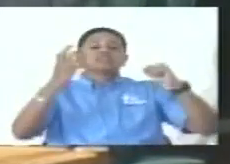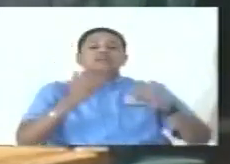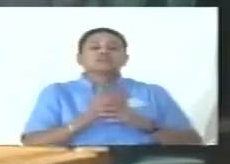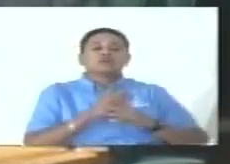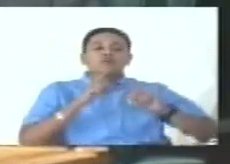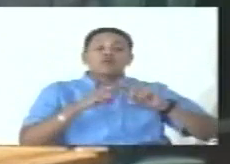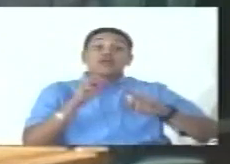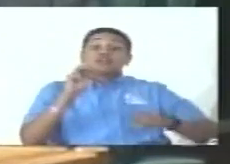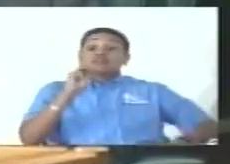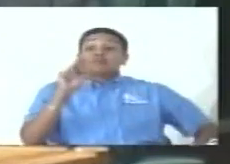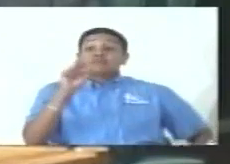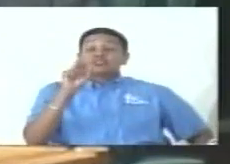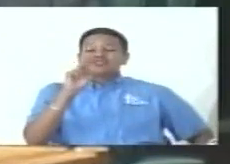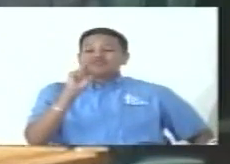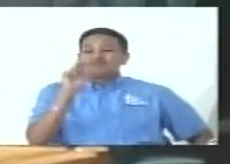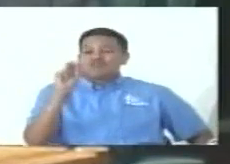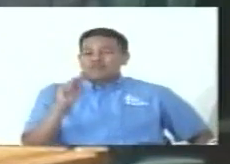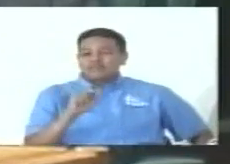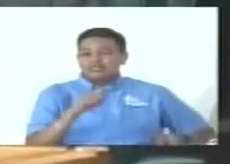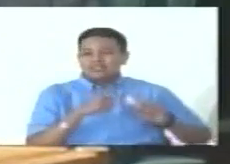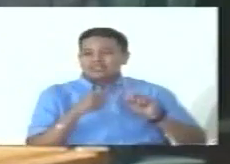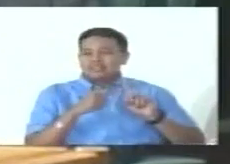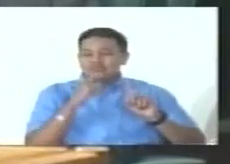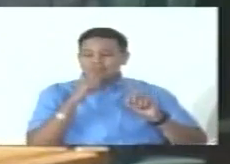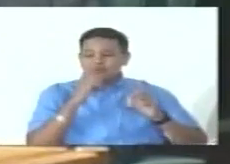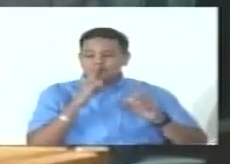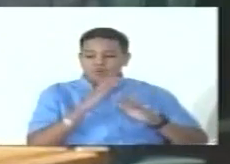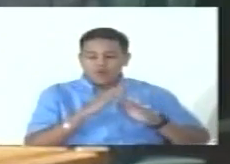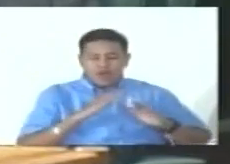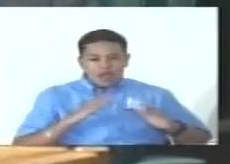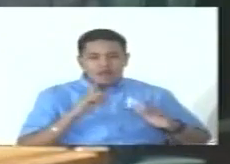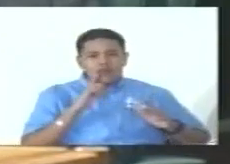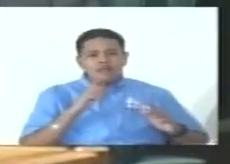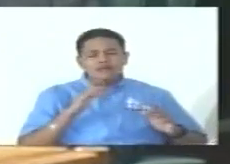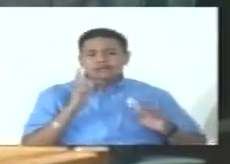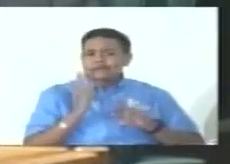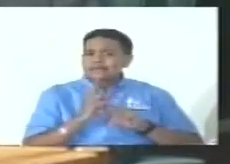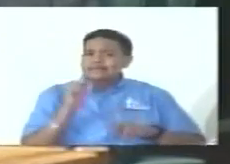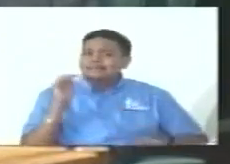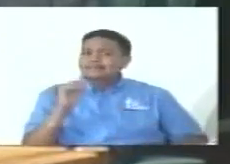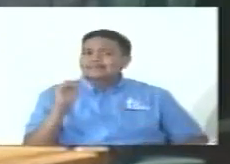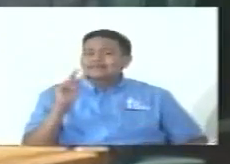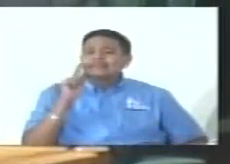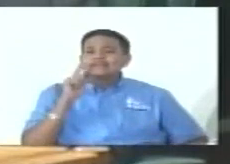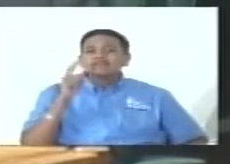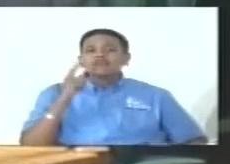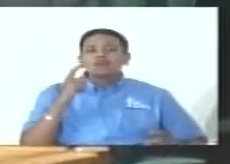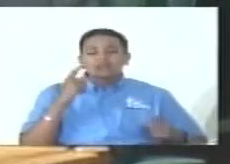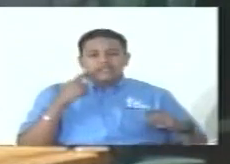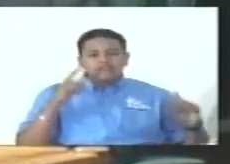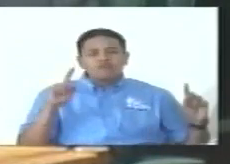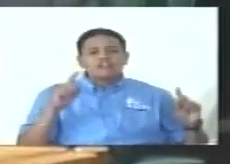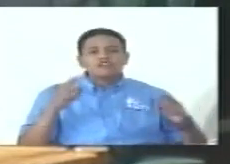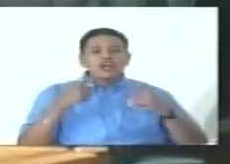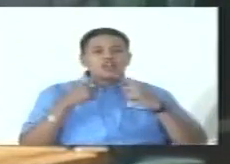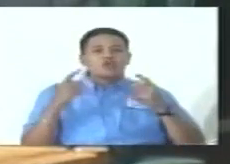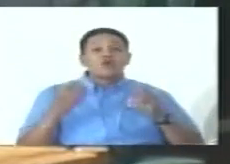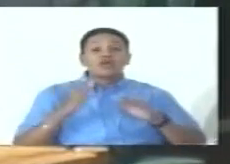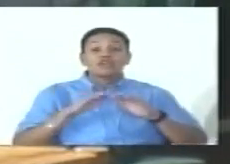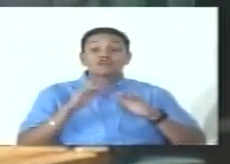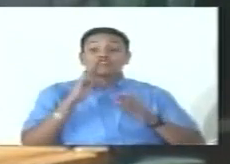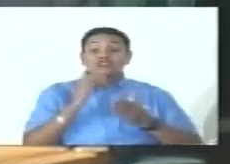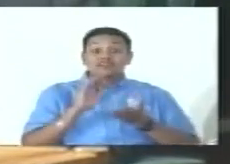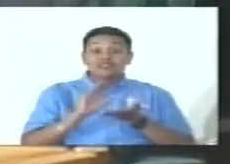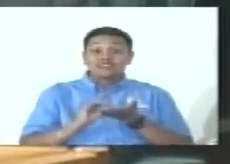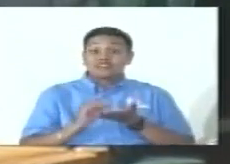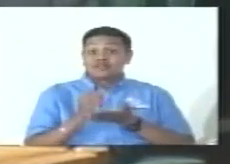when Mrs. Robinson quietly and persistently lobbied for and eventually announced an increase in the minimum wage, she did not do so